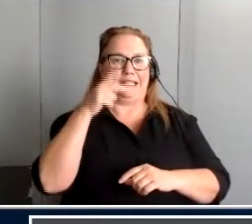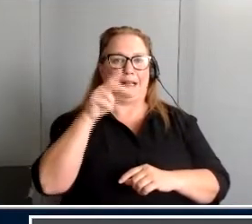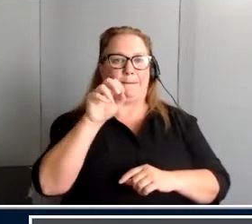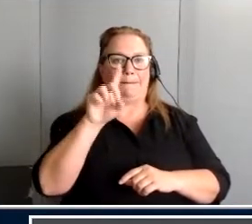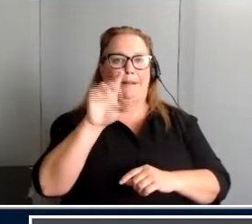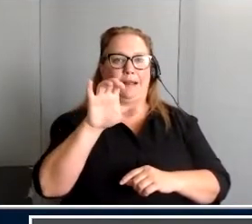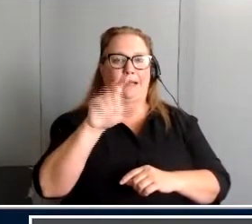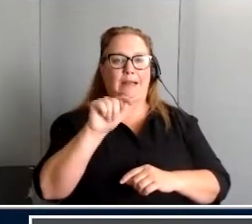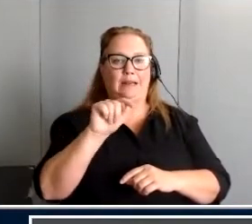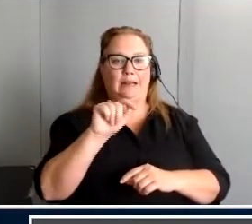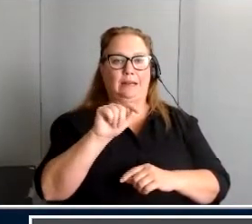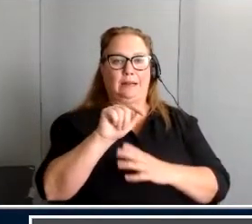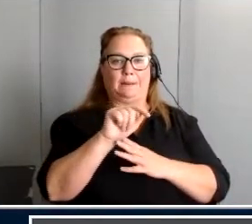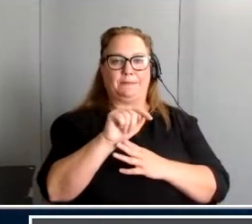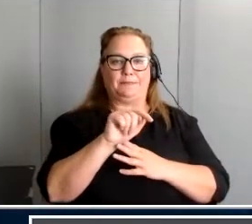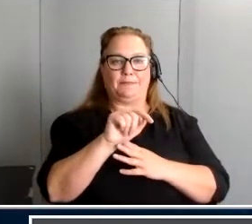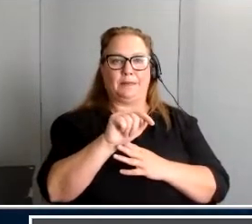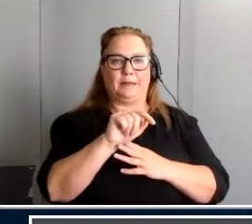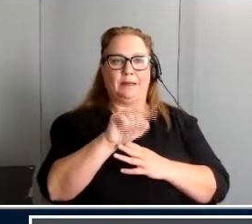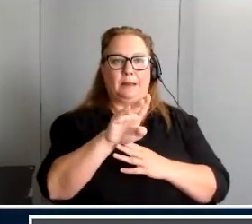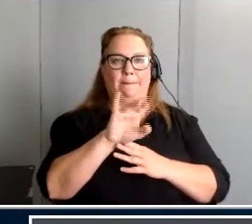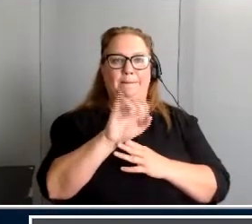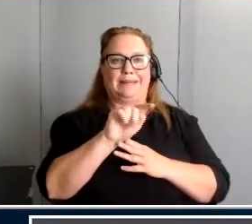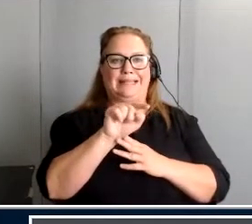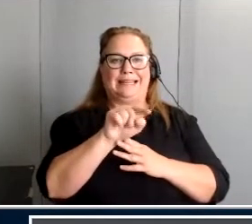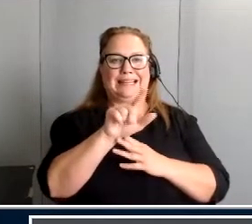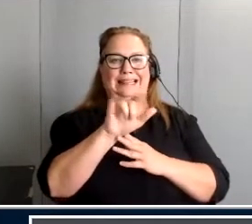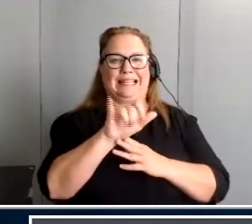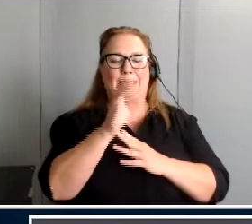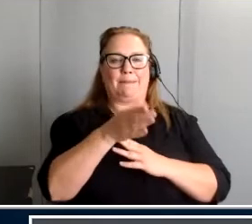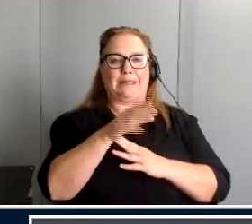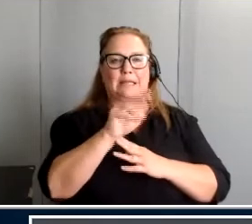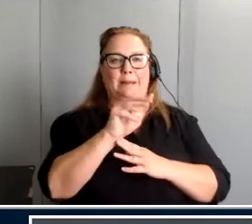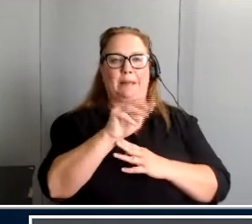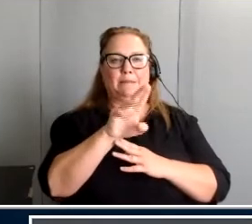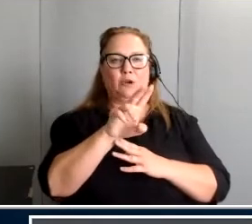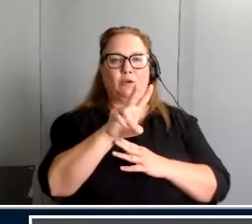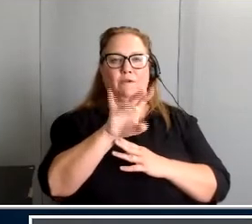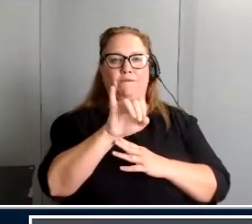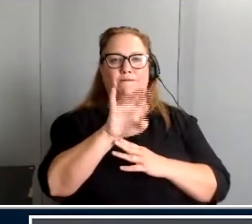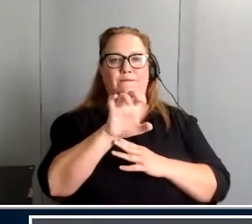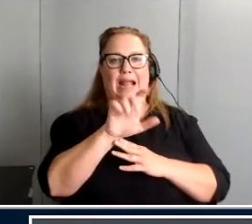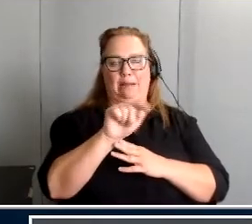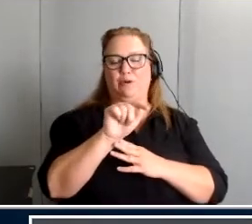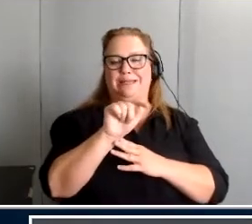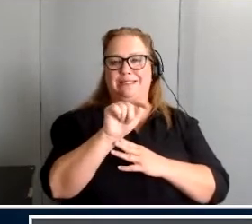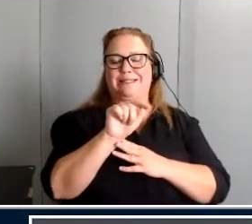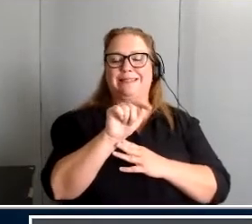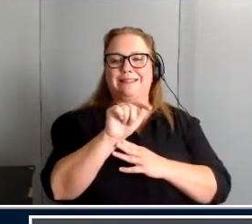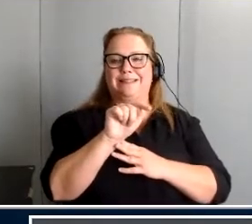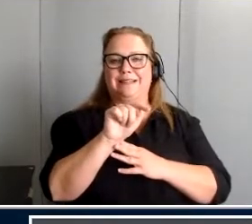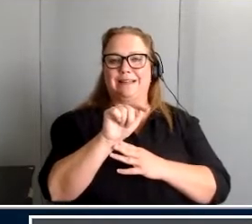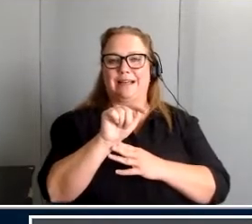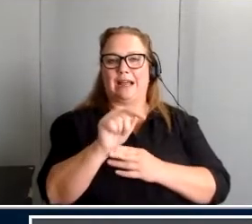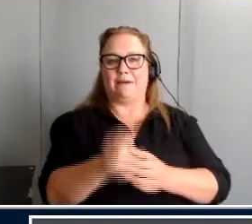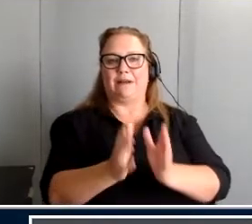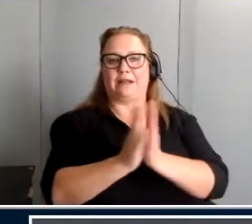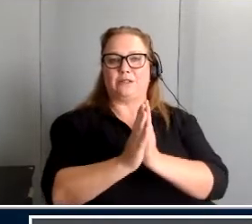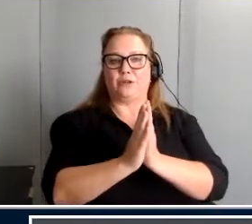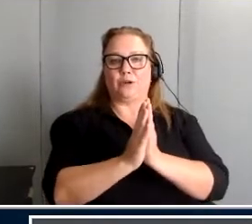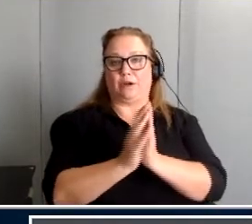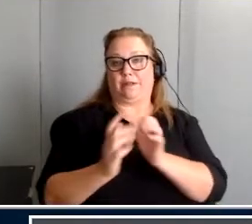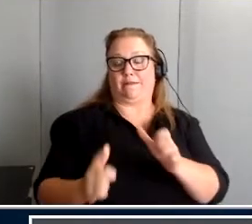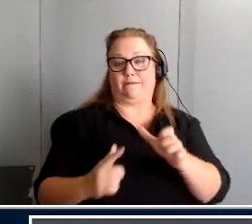is bit.ly/NMU Vibrant. That will link you to more information about this event. And I have to ask you, this will be the